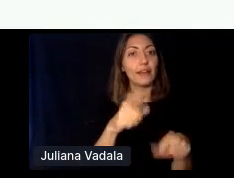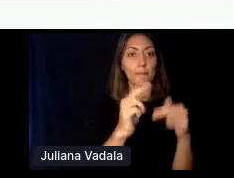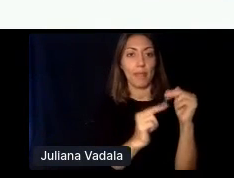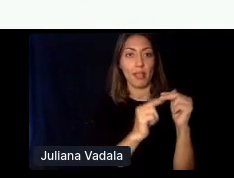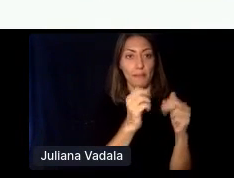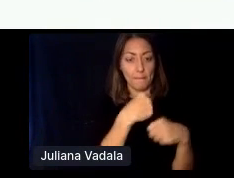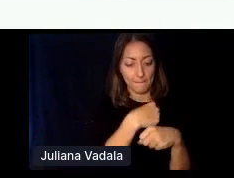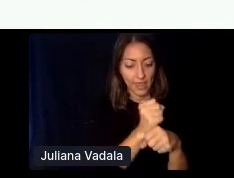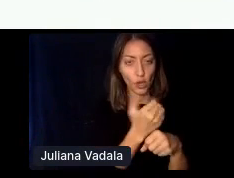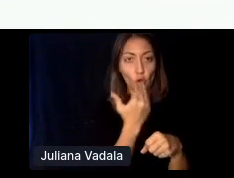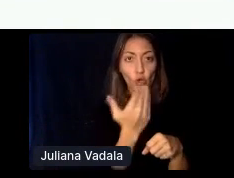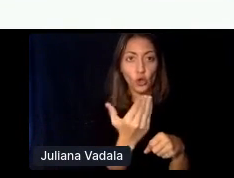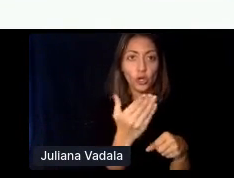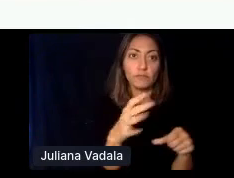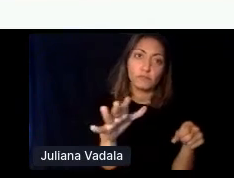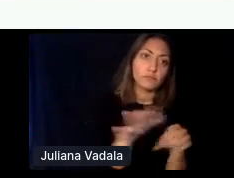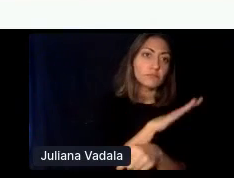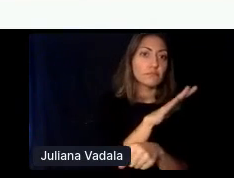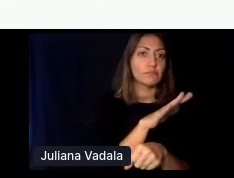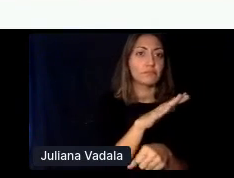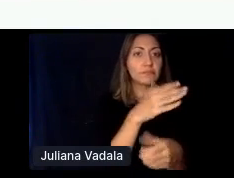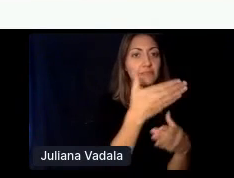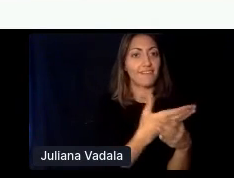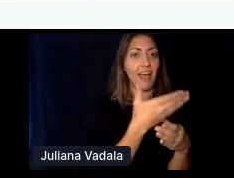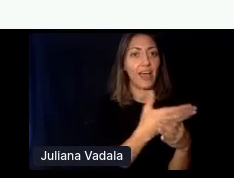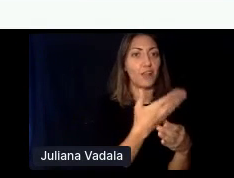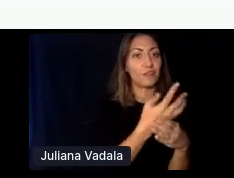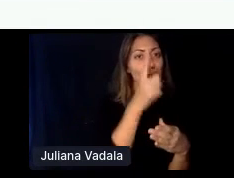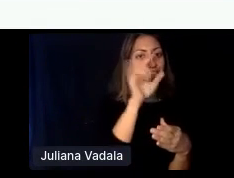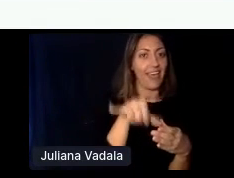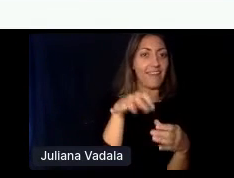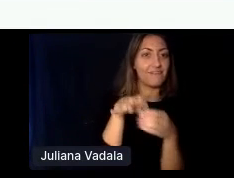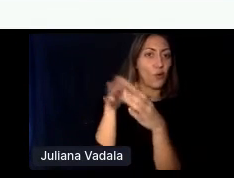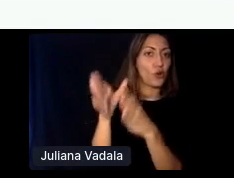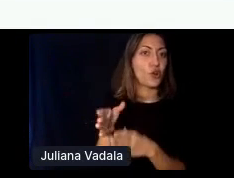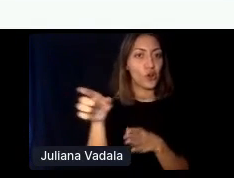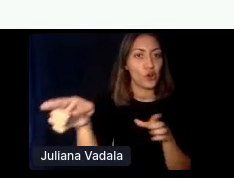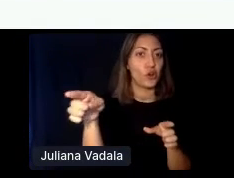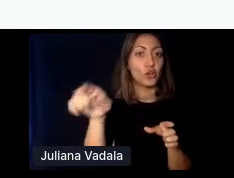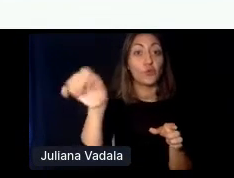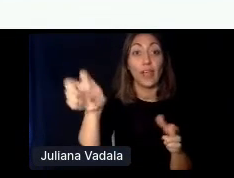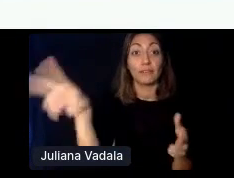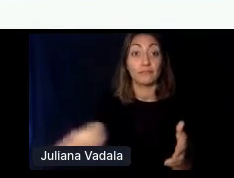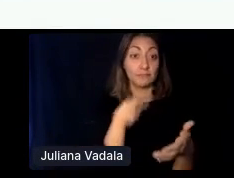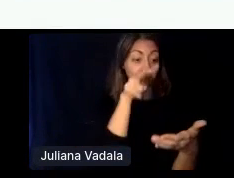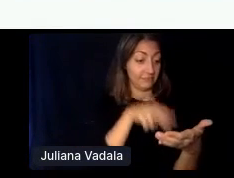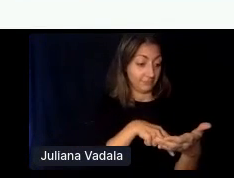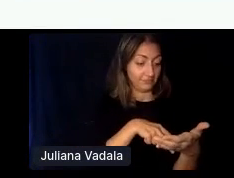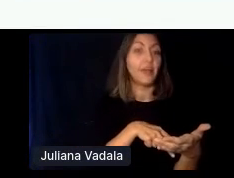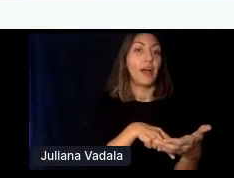voter the next time we call them. So now we'll kick it off to Nora for example number 5.